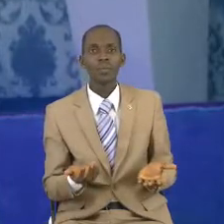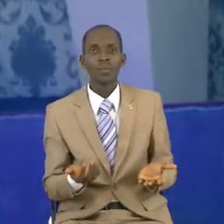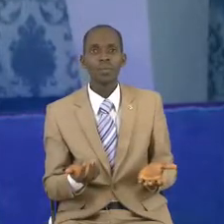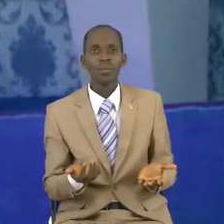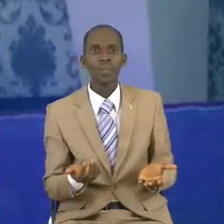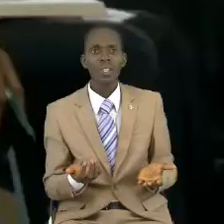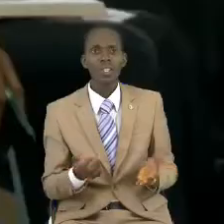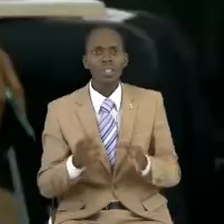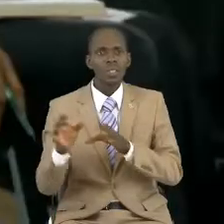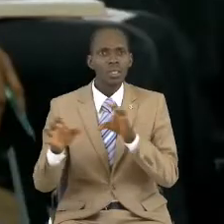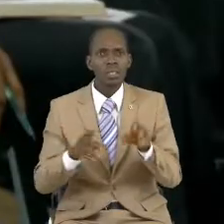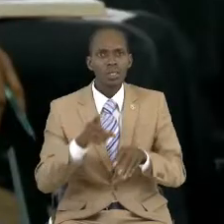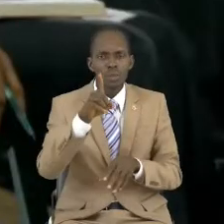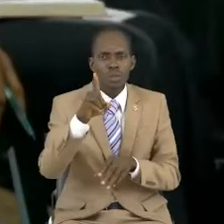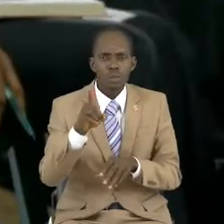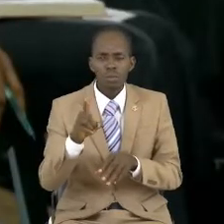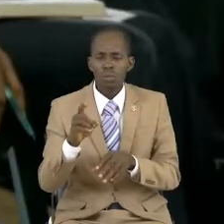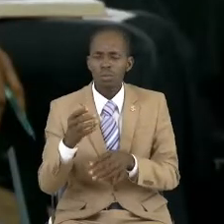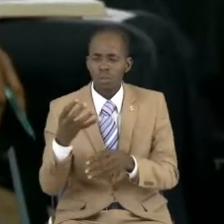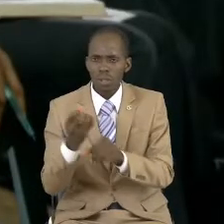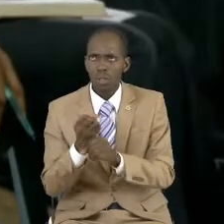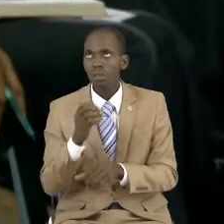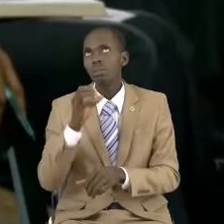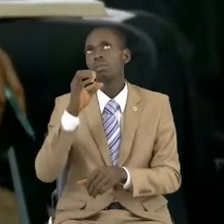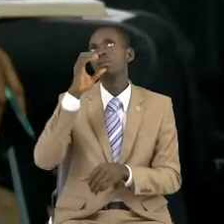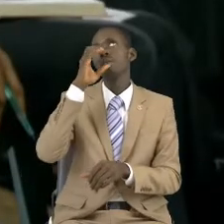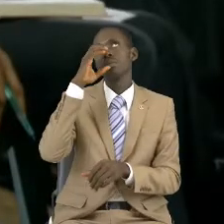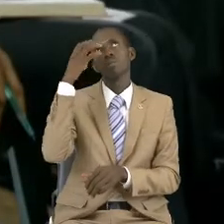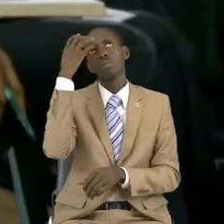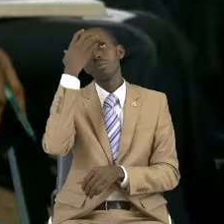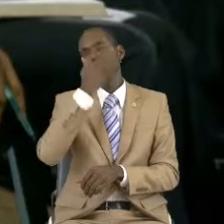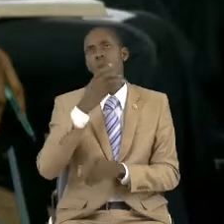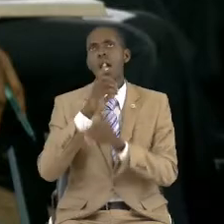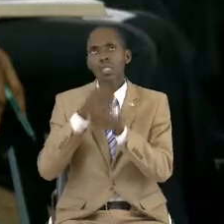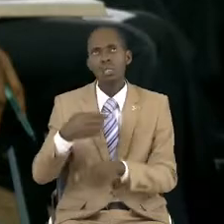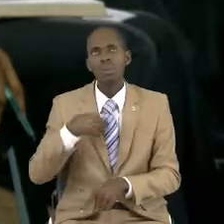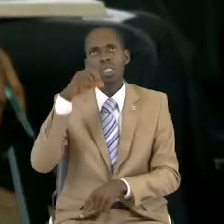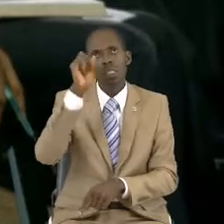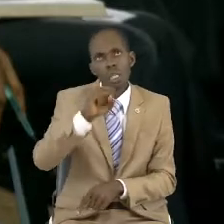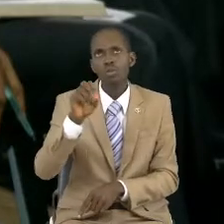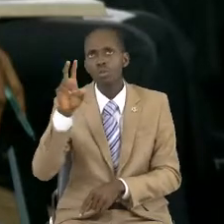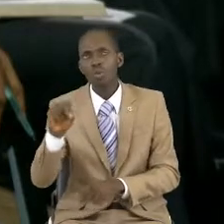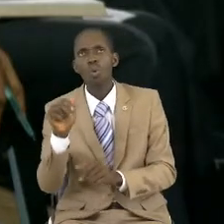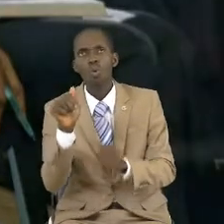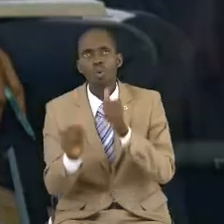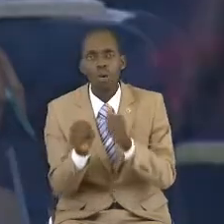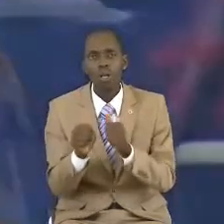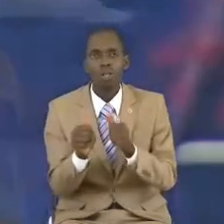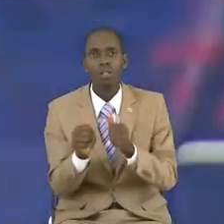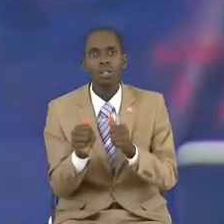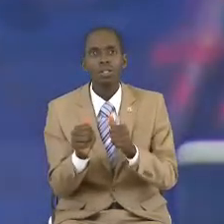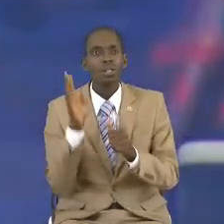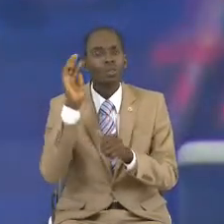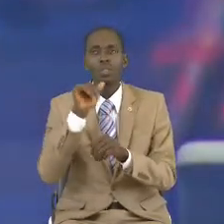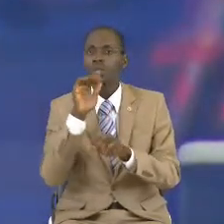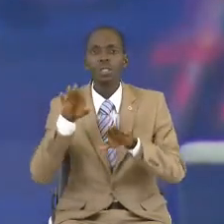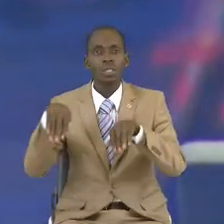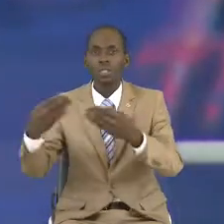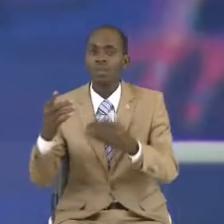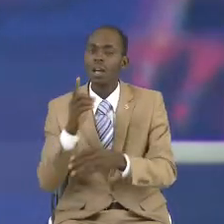did you get drunk yes or no they won't answer like that they made me